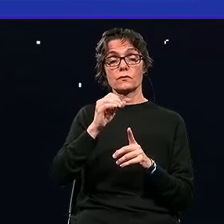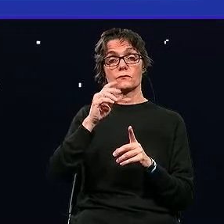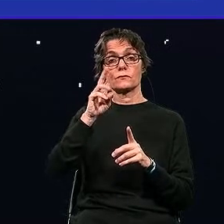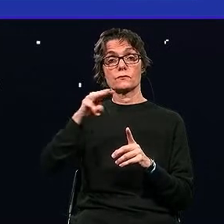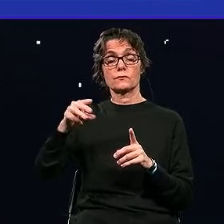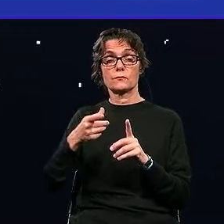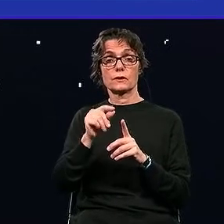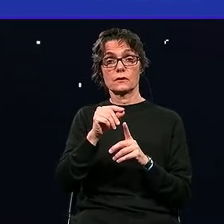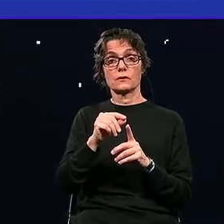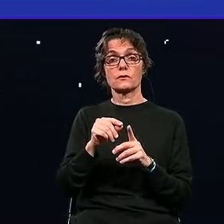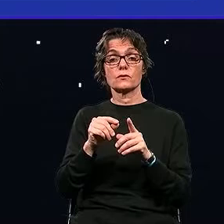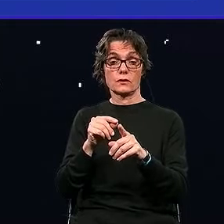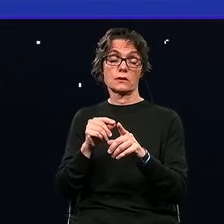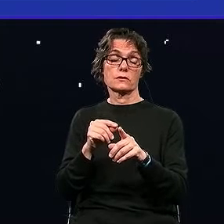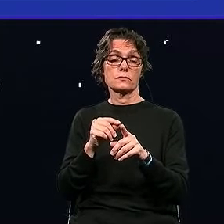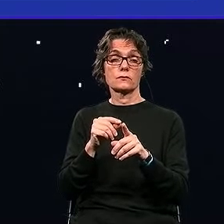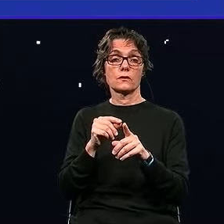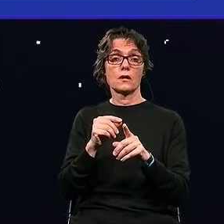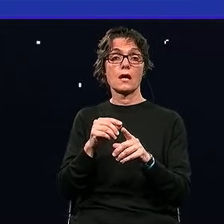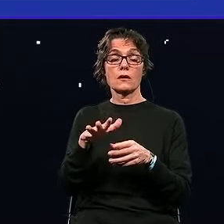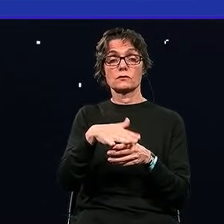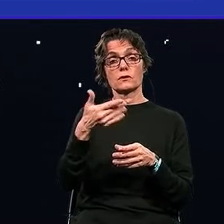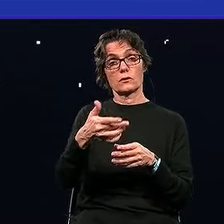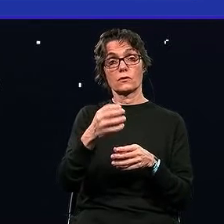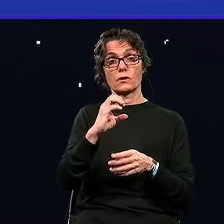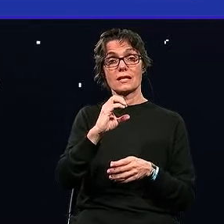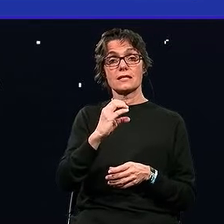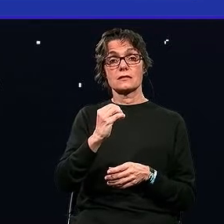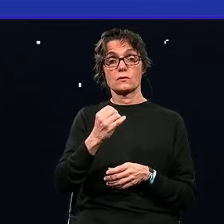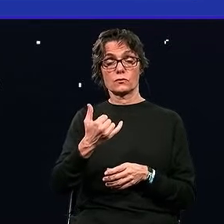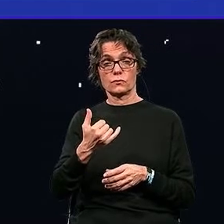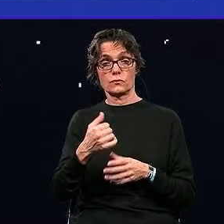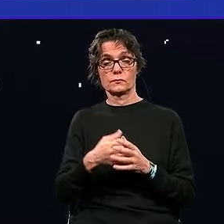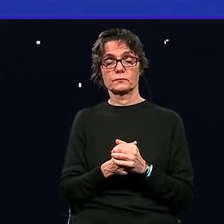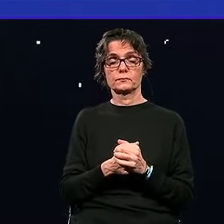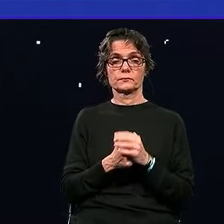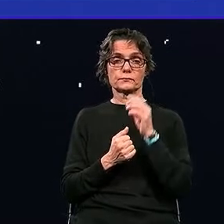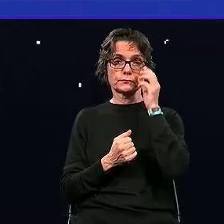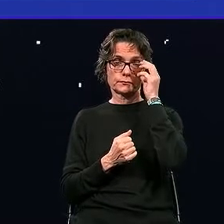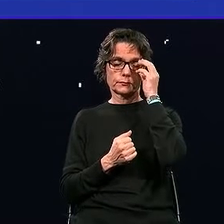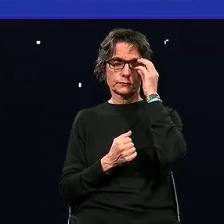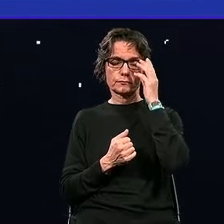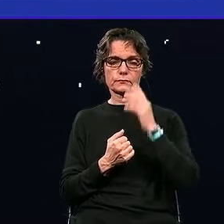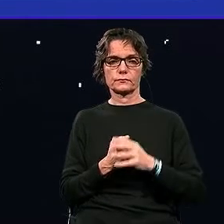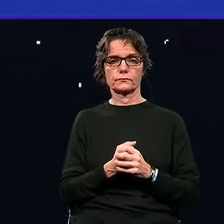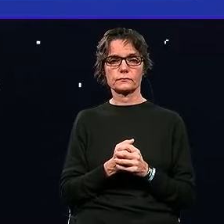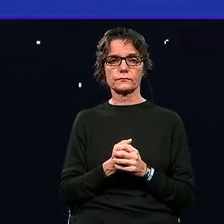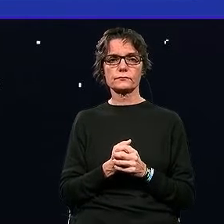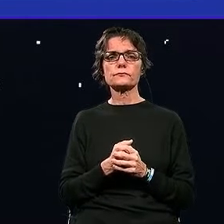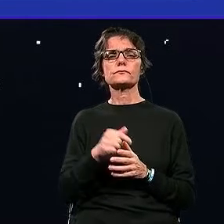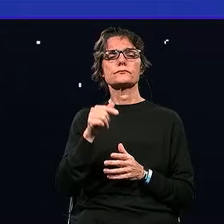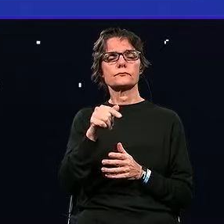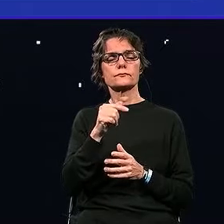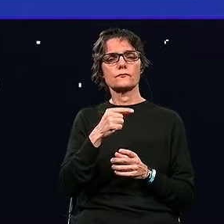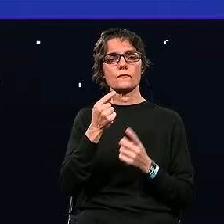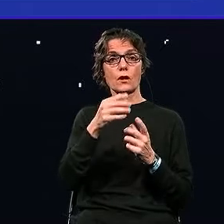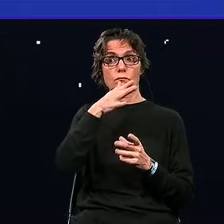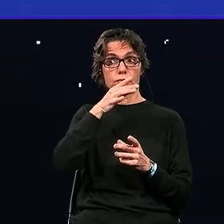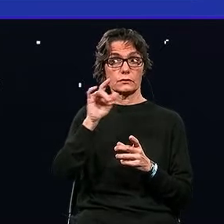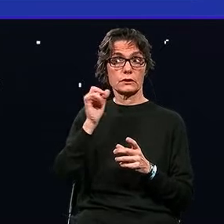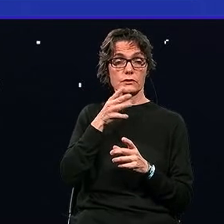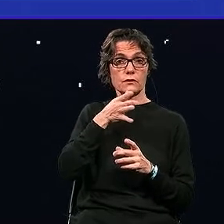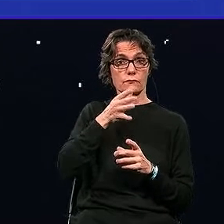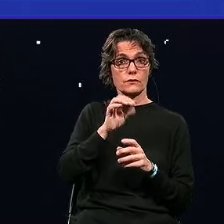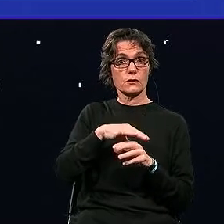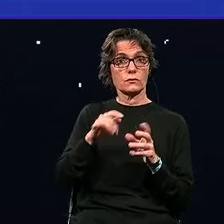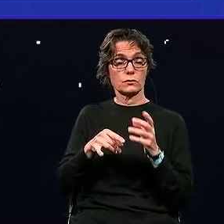0. This is the 50 billion. This is the CO2 equivalent going into the atmosphere. Our last speaker talked a little bit about the